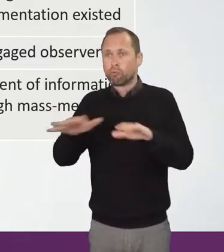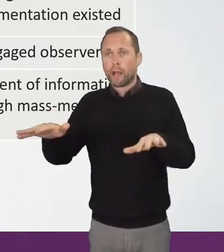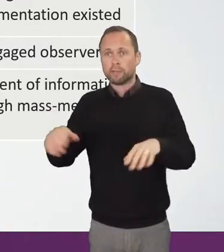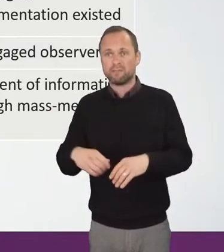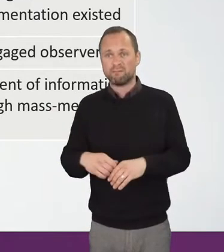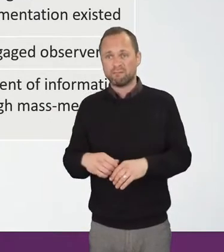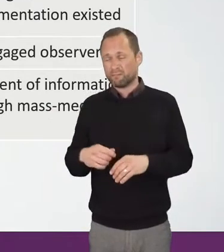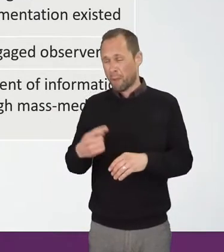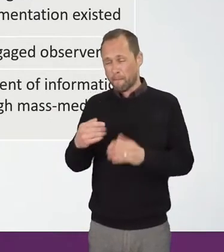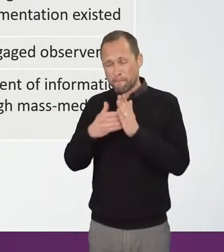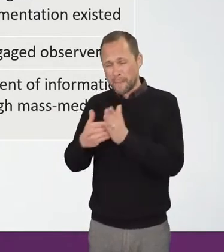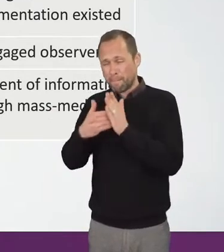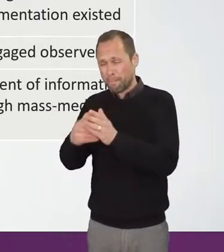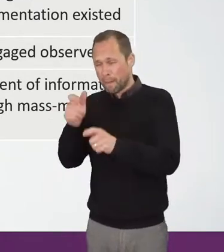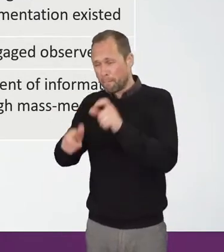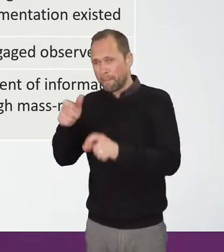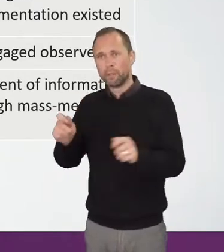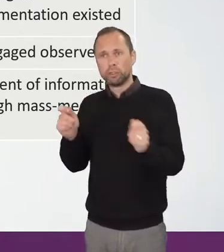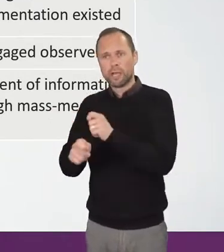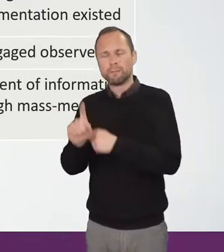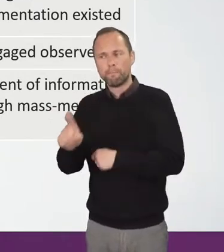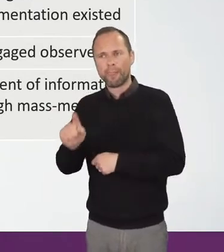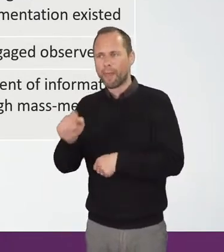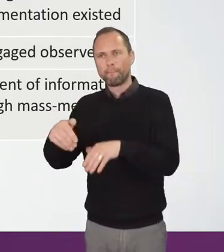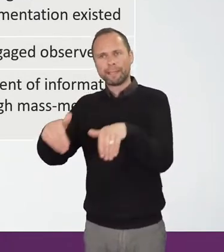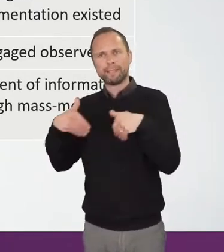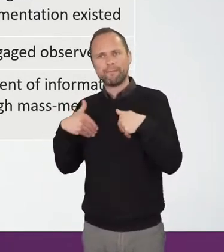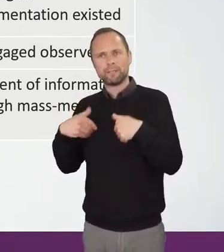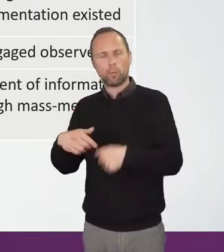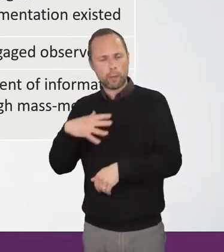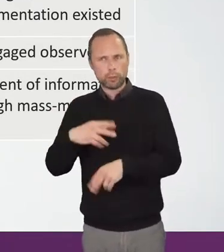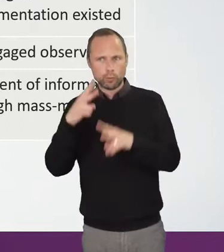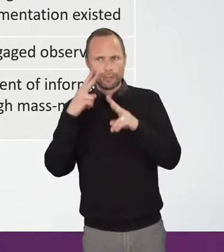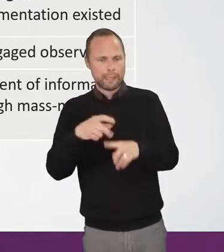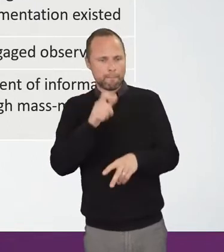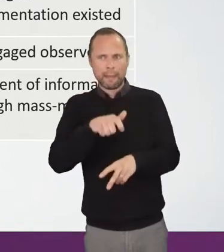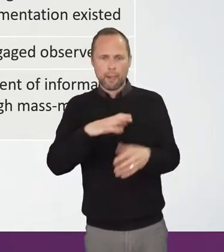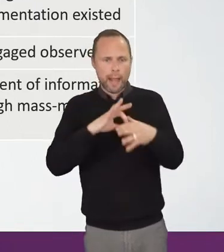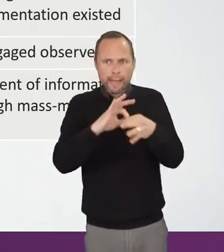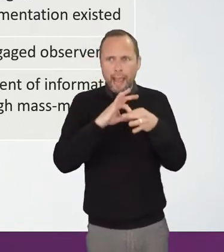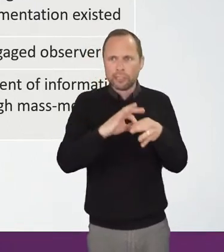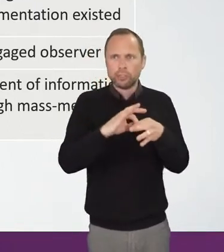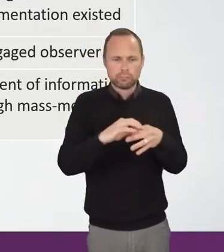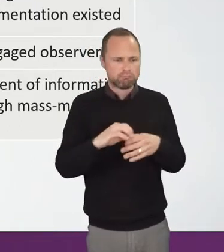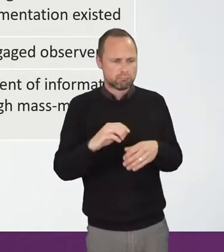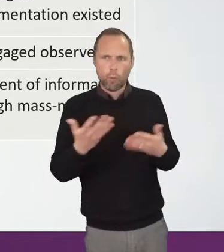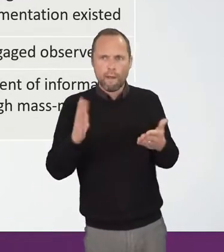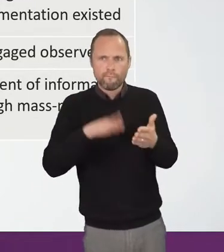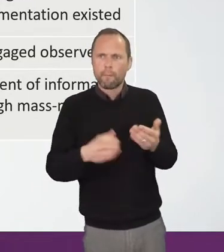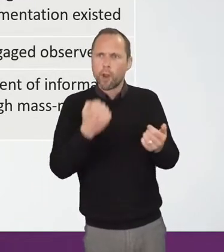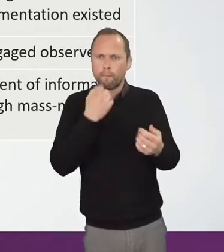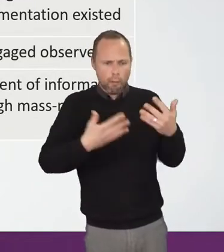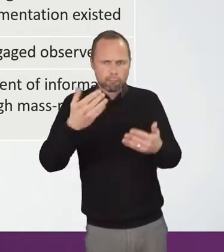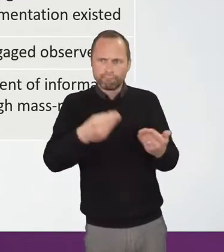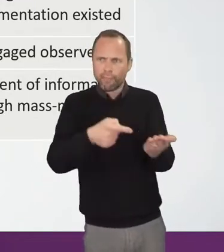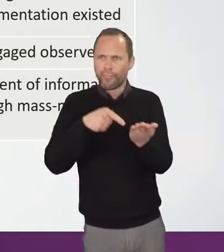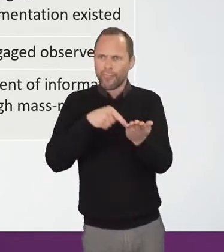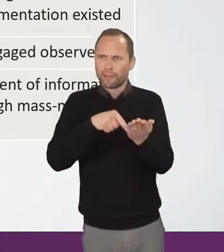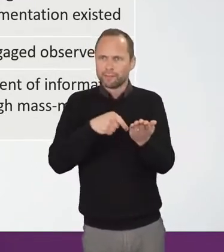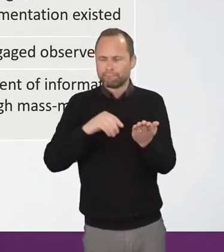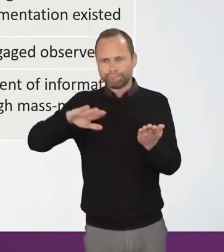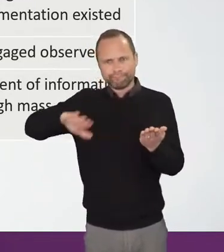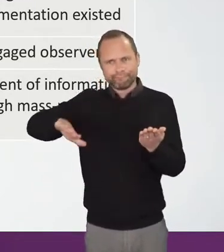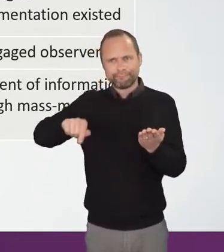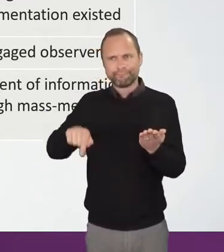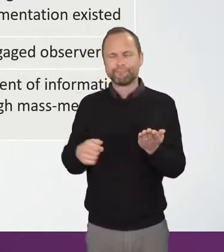we pulled back and we said we want to see evidence of meaningful change. We also recognise that the Holy Spirit is